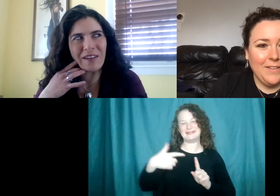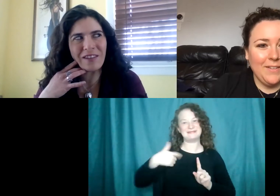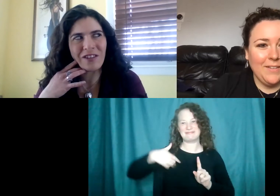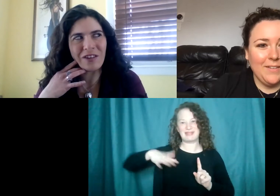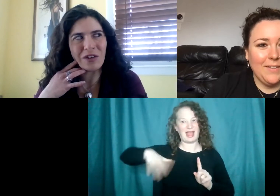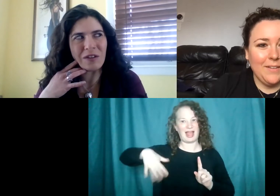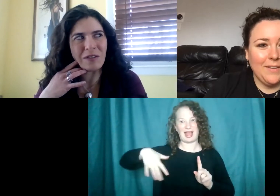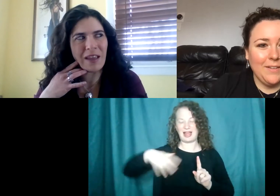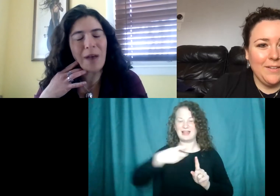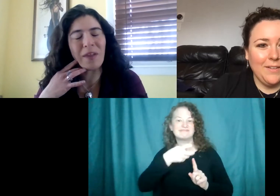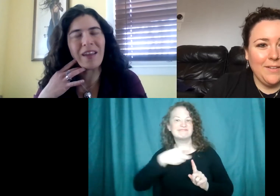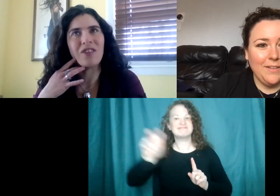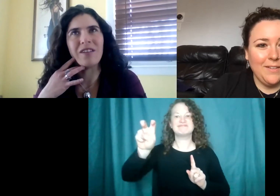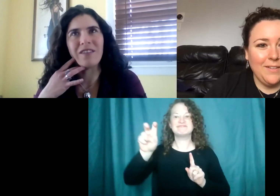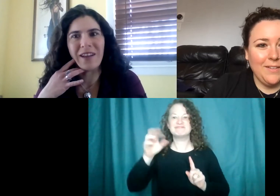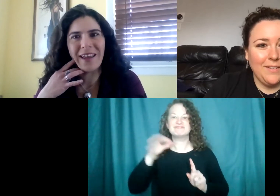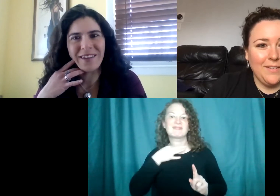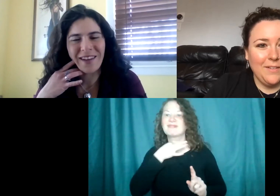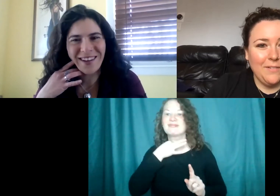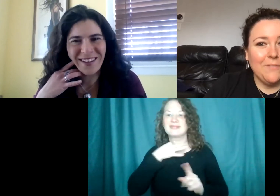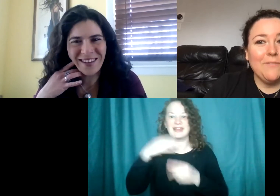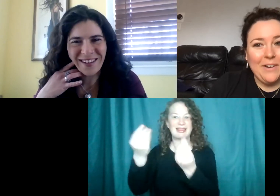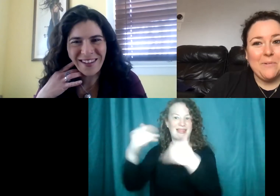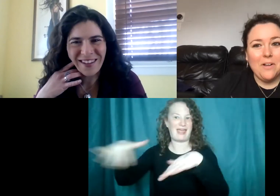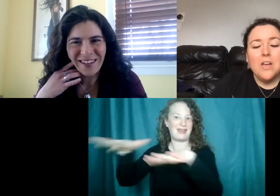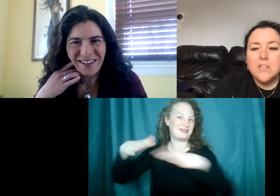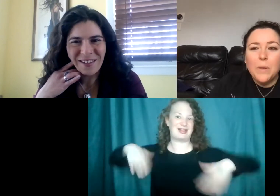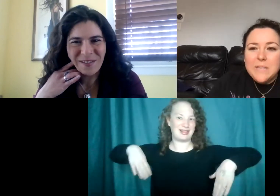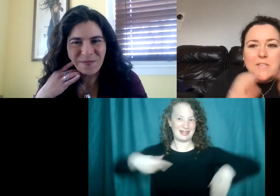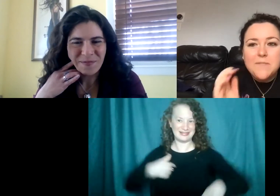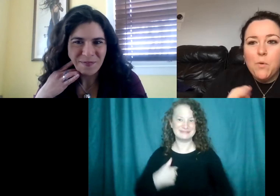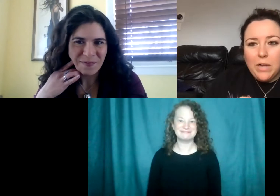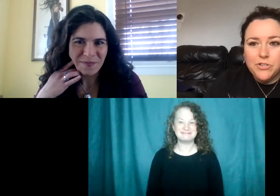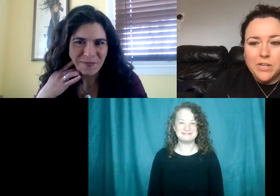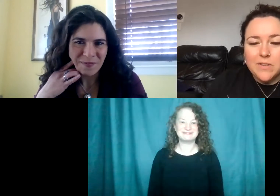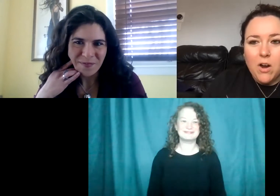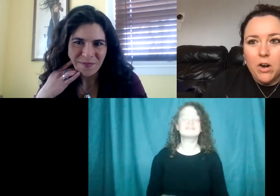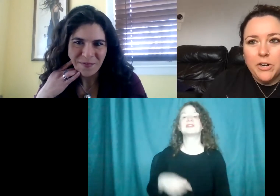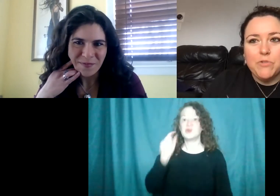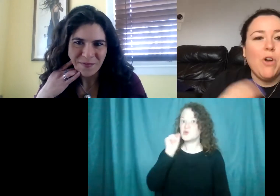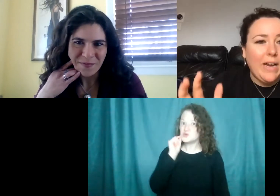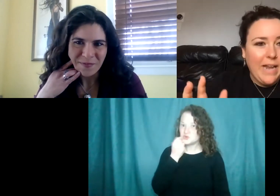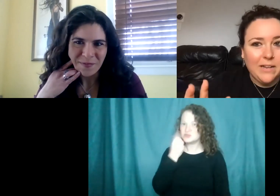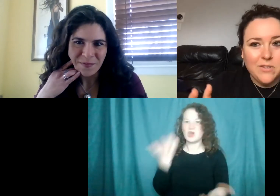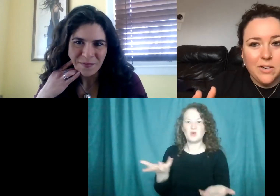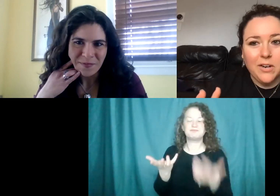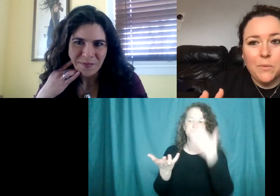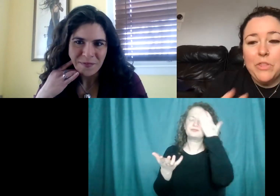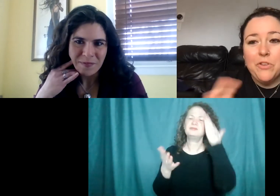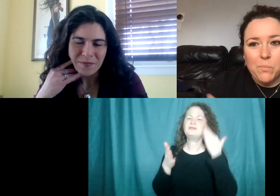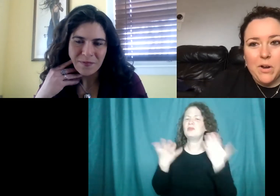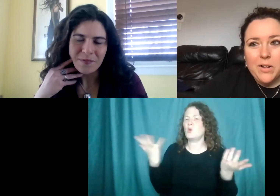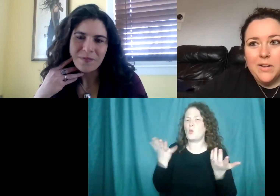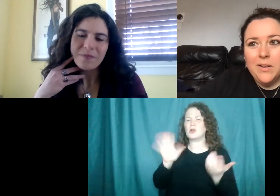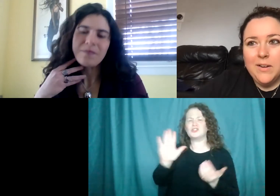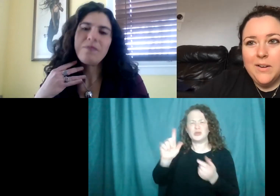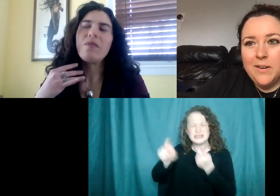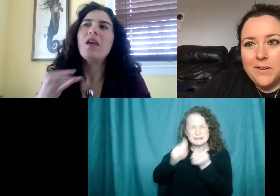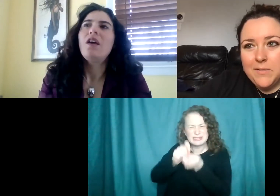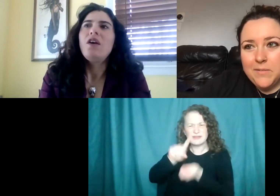really transition into the applications on land yet. Very cool. So what specific questions are you trying to answer with your work?